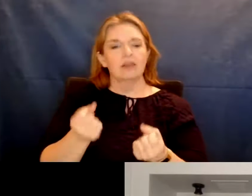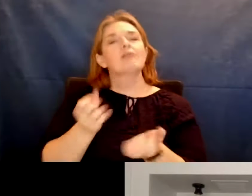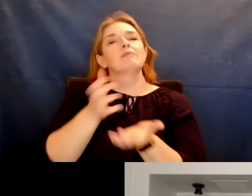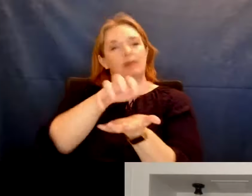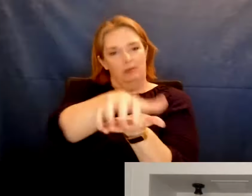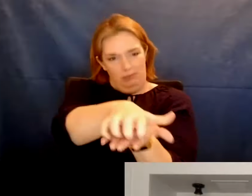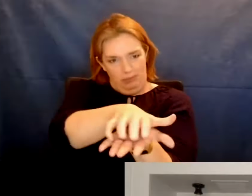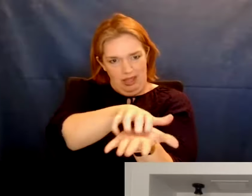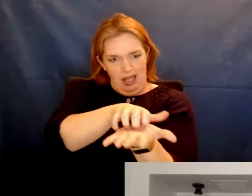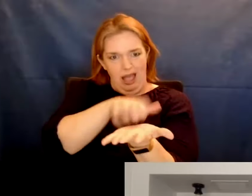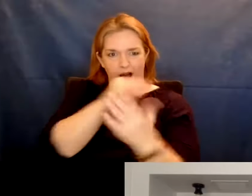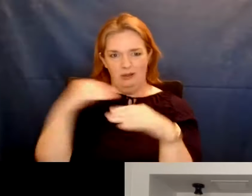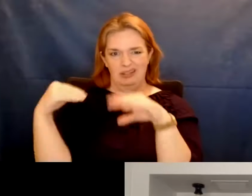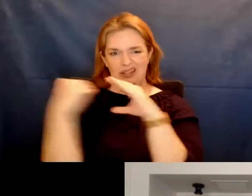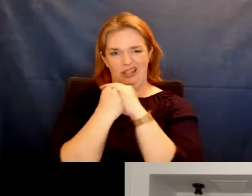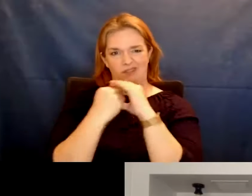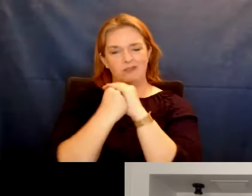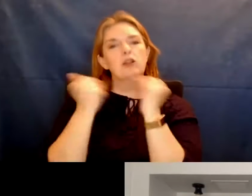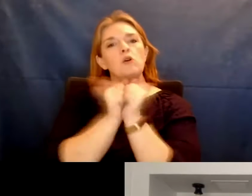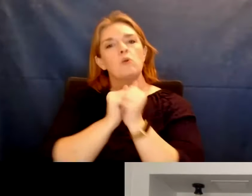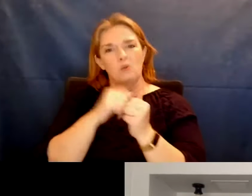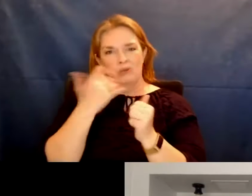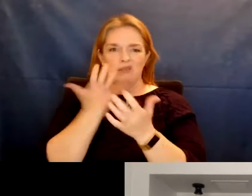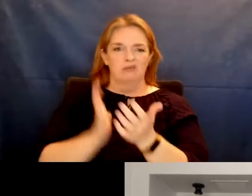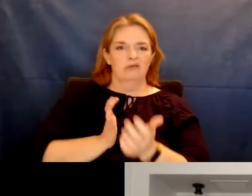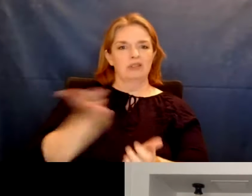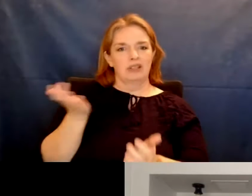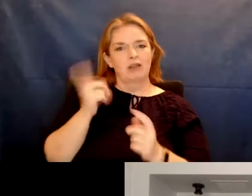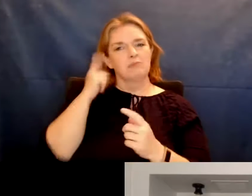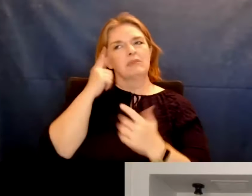Plowing stuff mean with resentment for strangling what I feel.